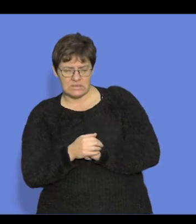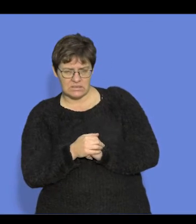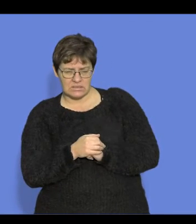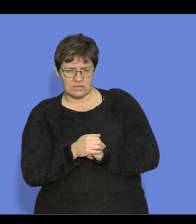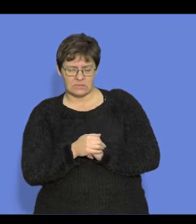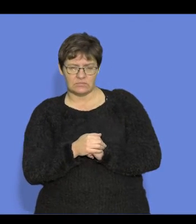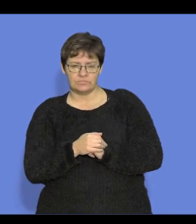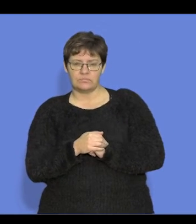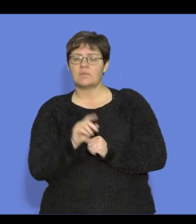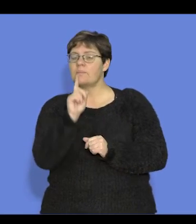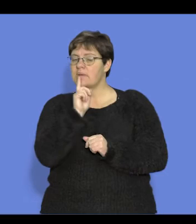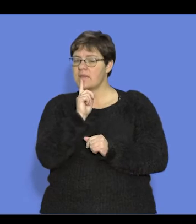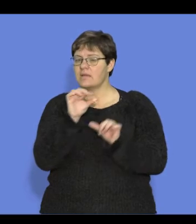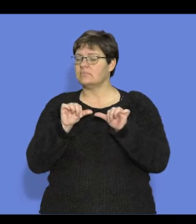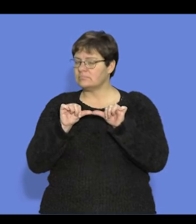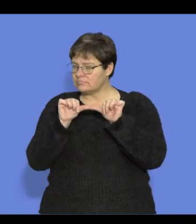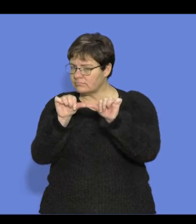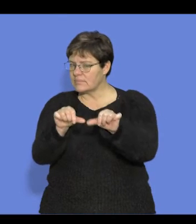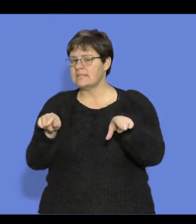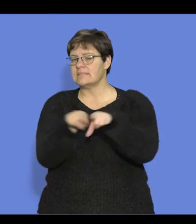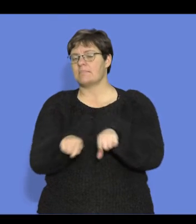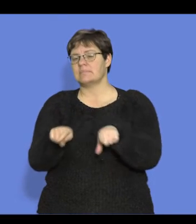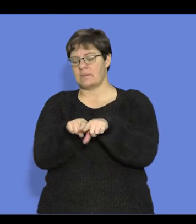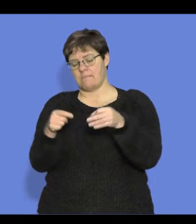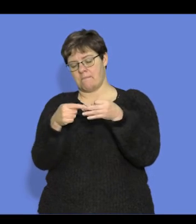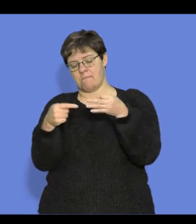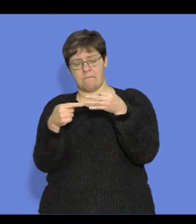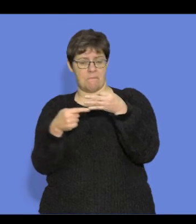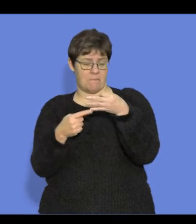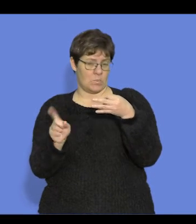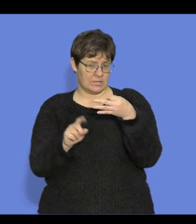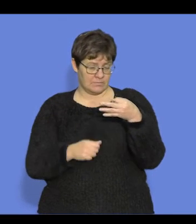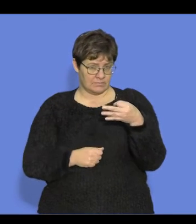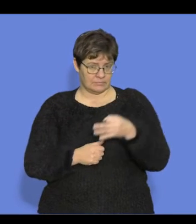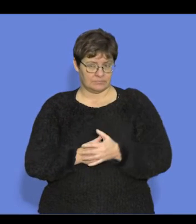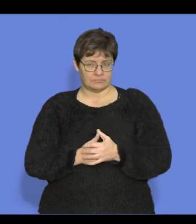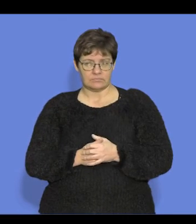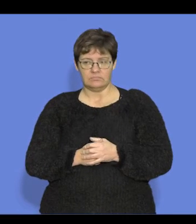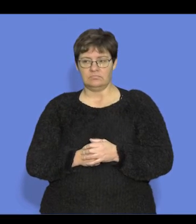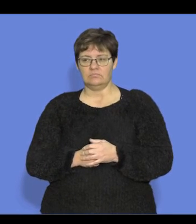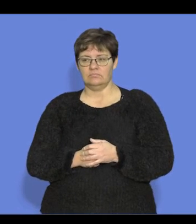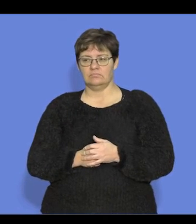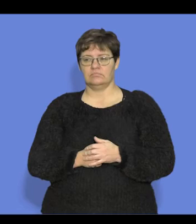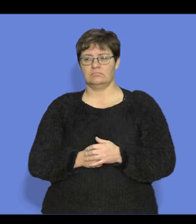are they going to keep constant in the experiment.